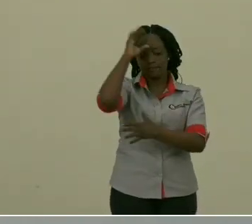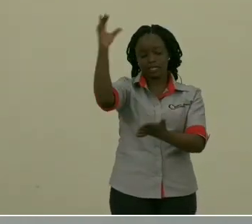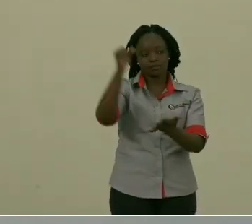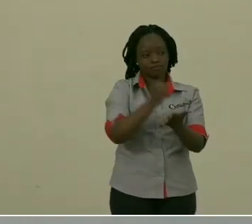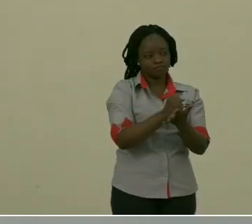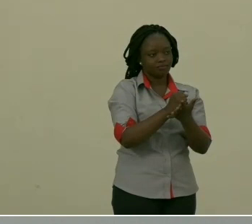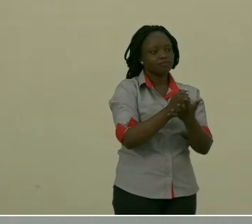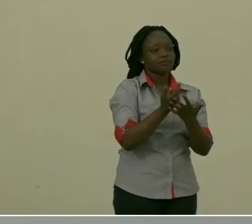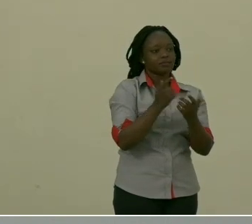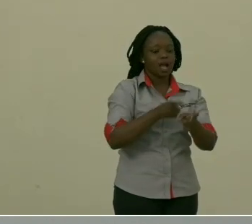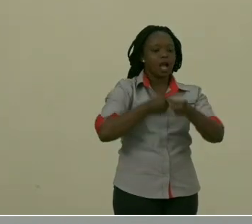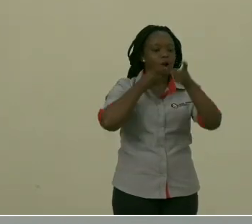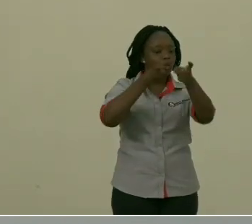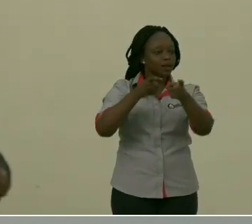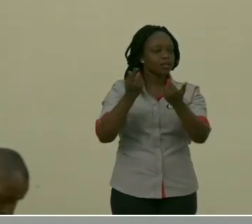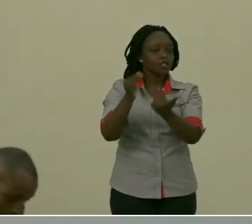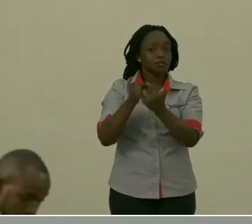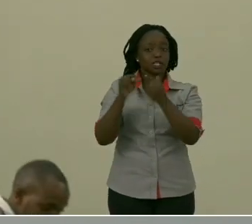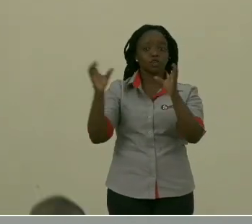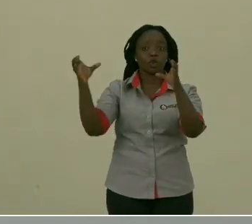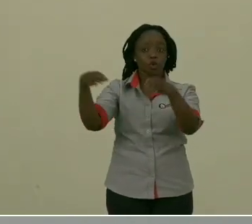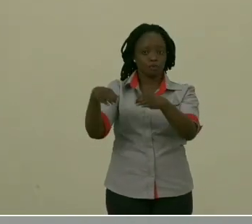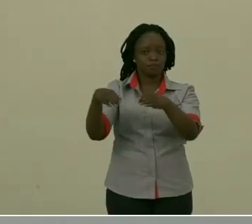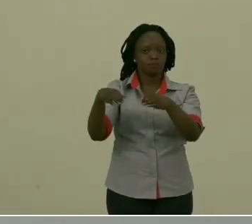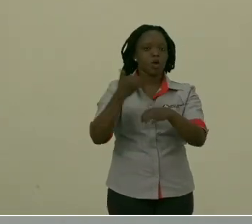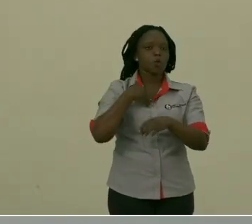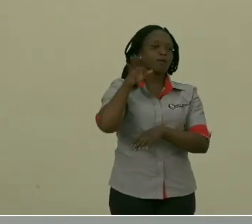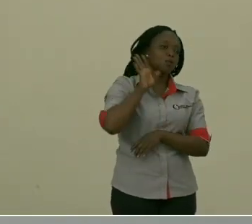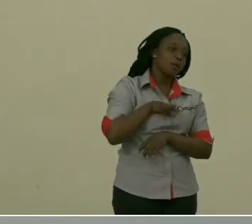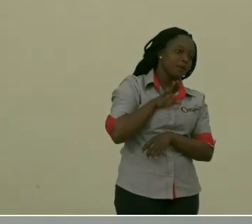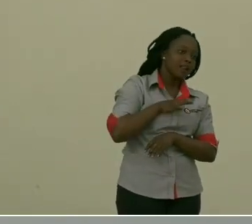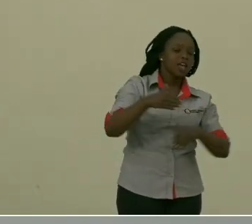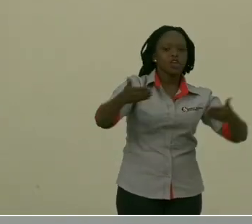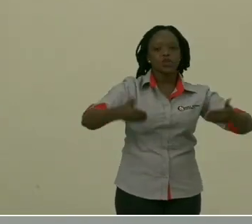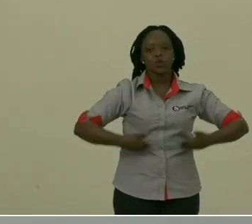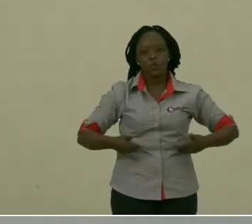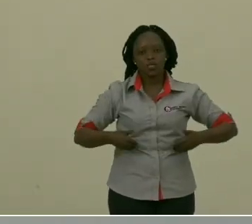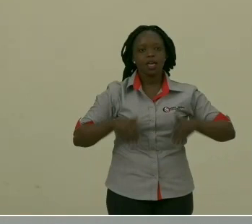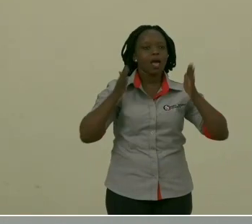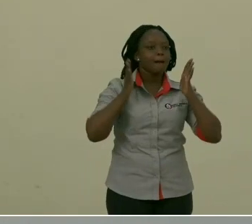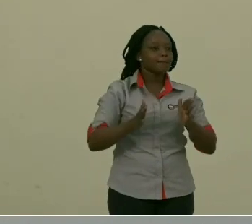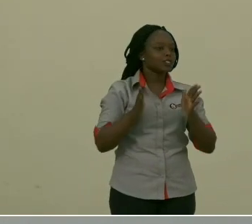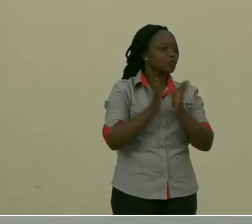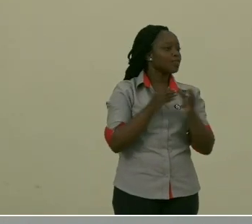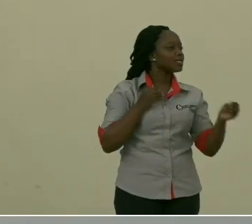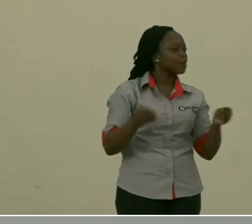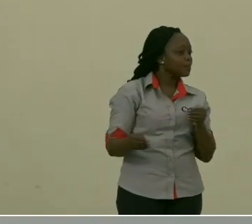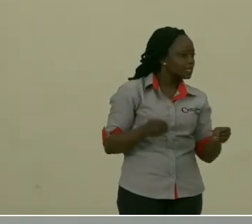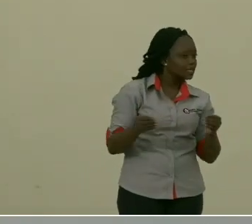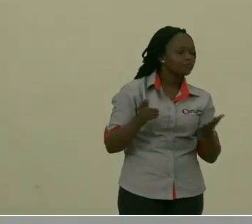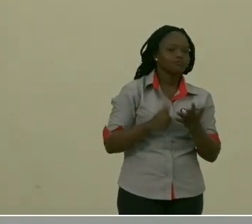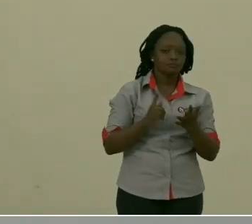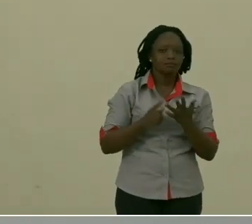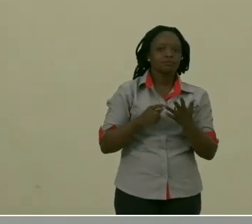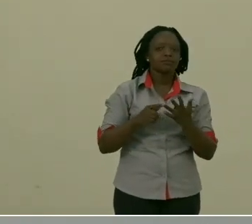its award of contracts to the special groups. We have the women, the youth, the persons with living with disability.